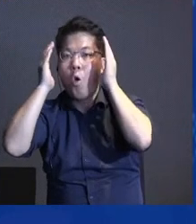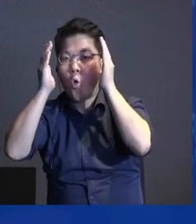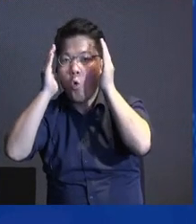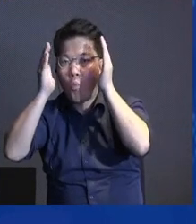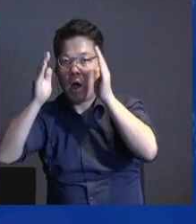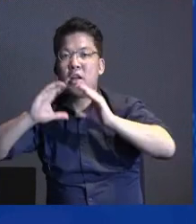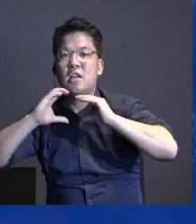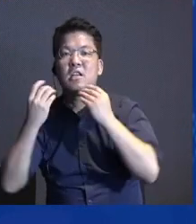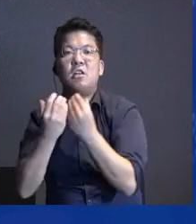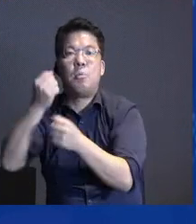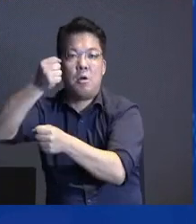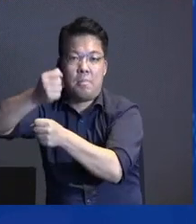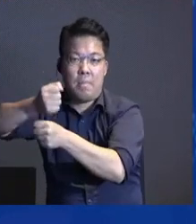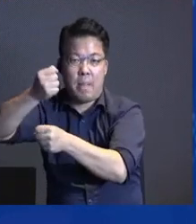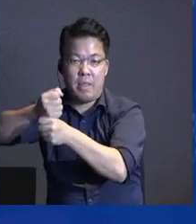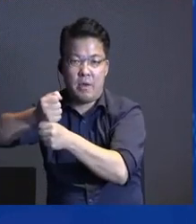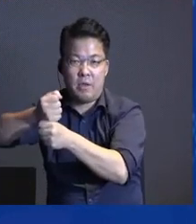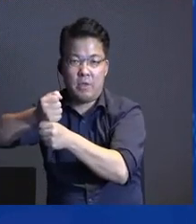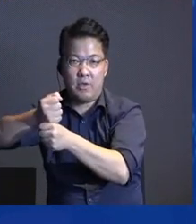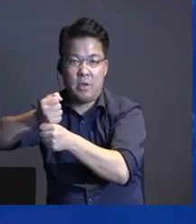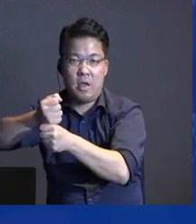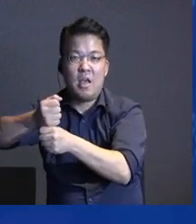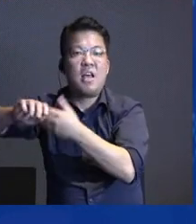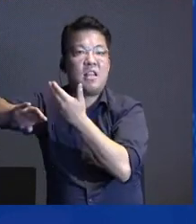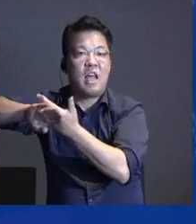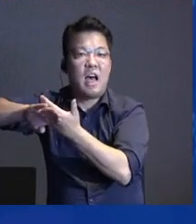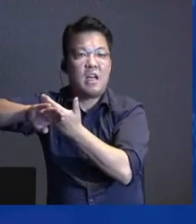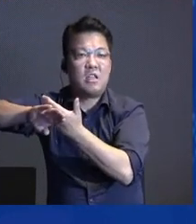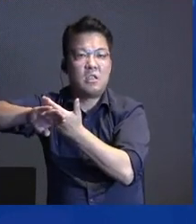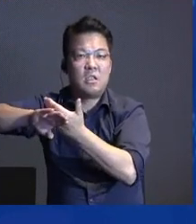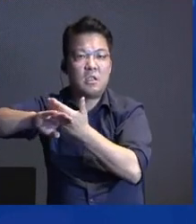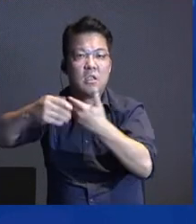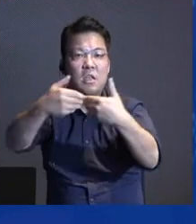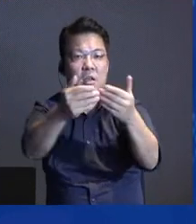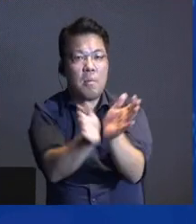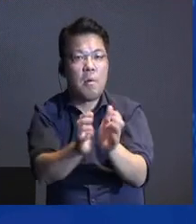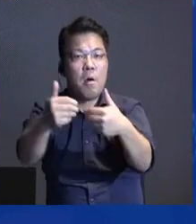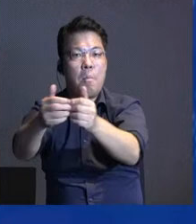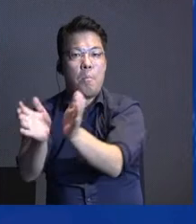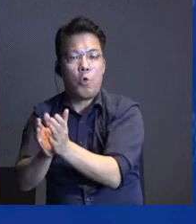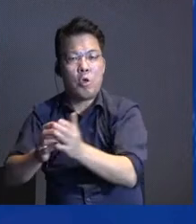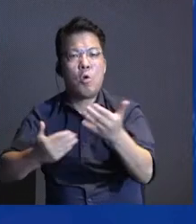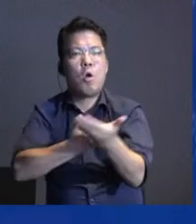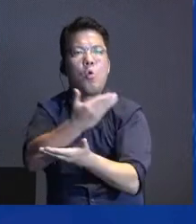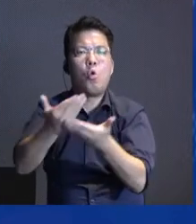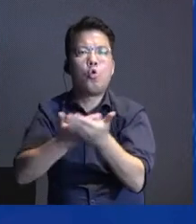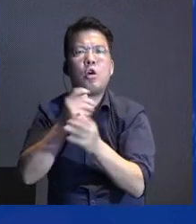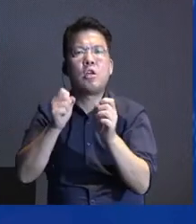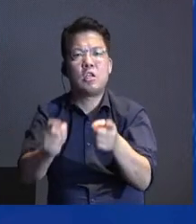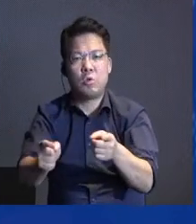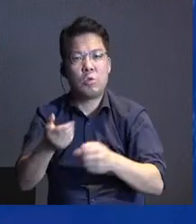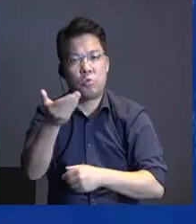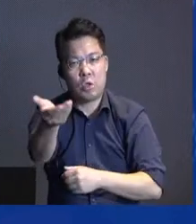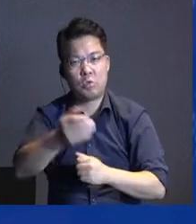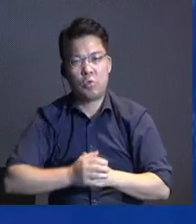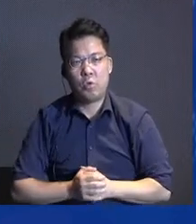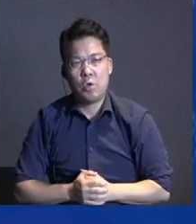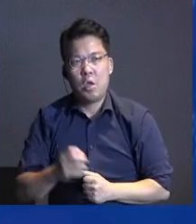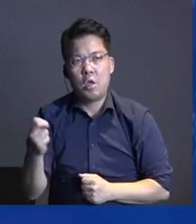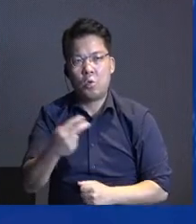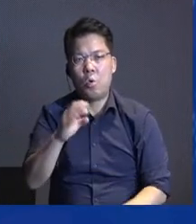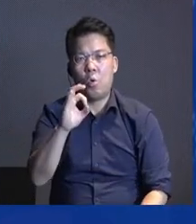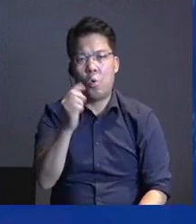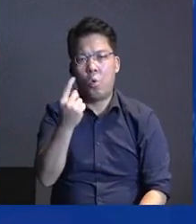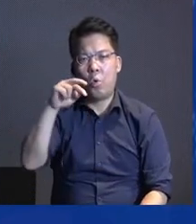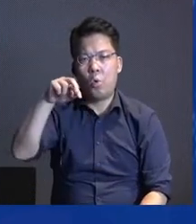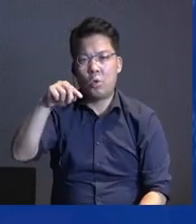publicly visible. And in Vienna, which is the activities that my colleague Anita and I